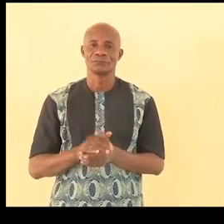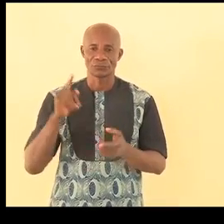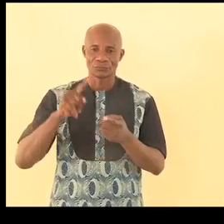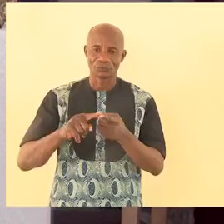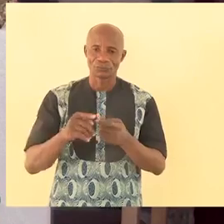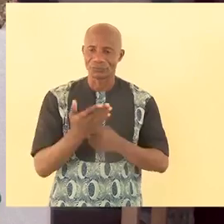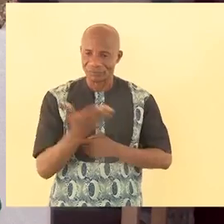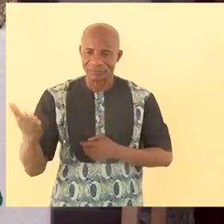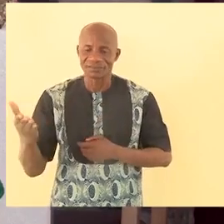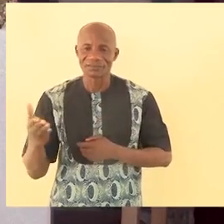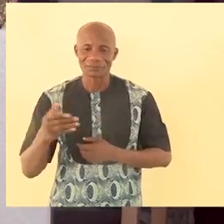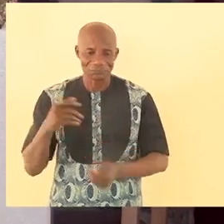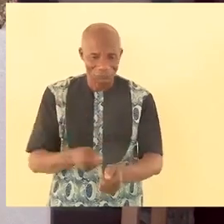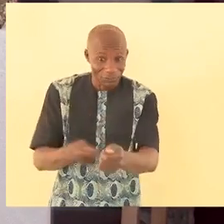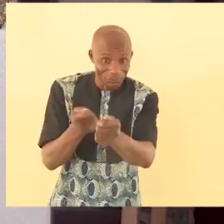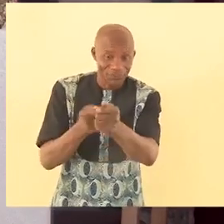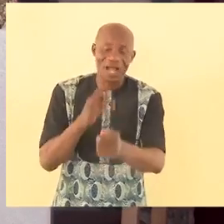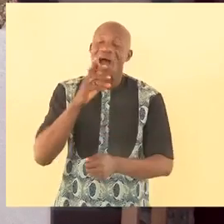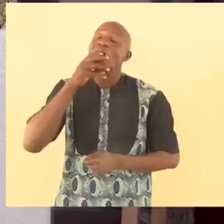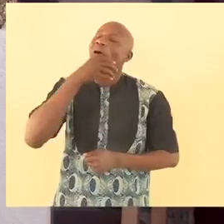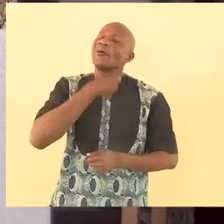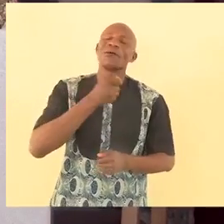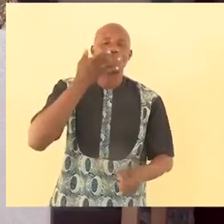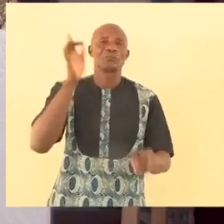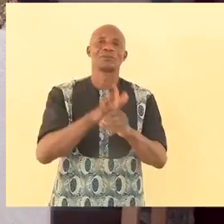So the things people are running after are things of the old covenant.